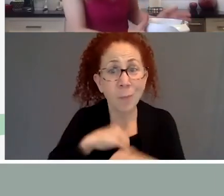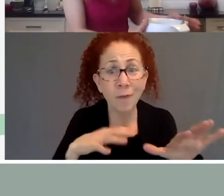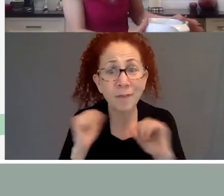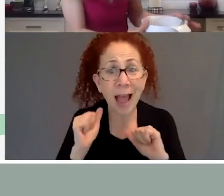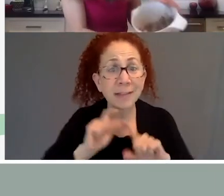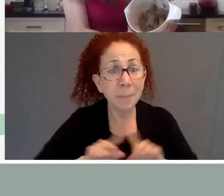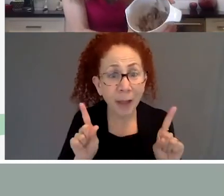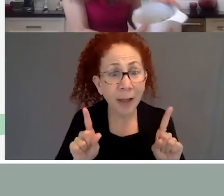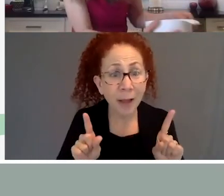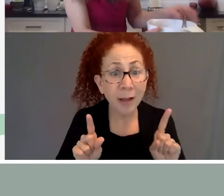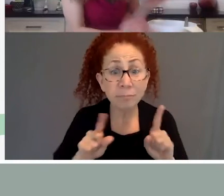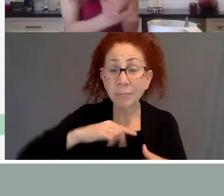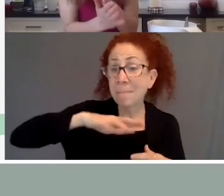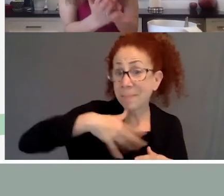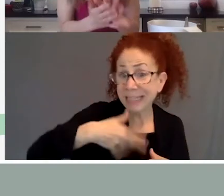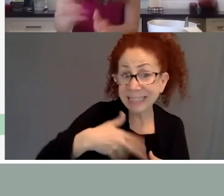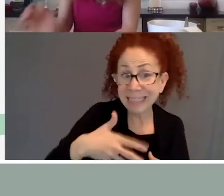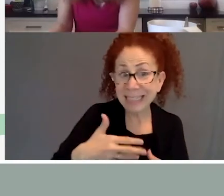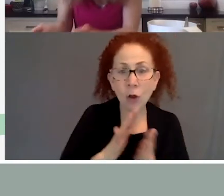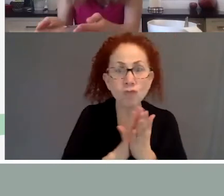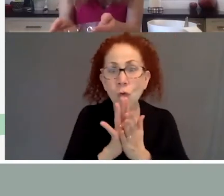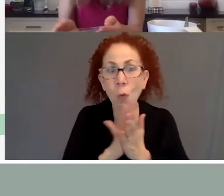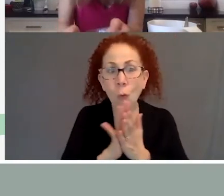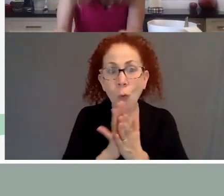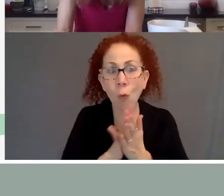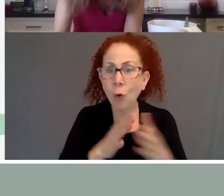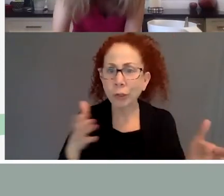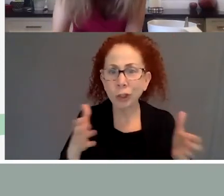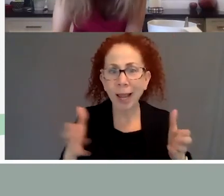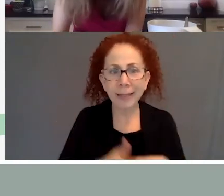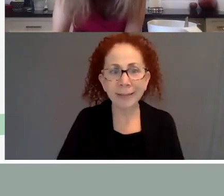you're mixing, rolling,